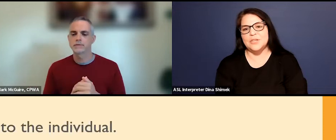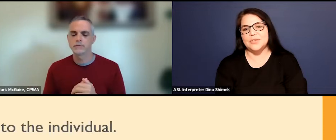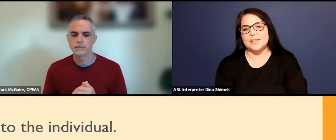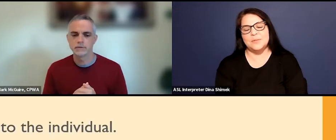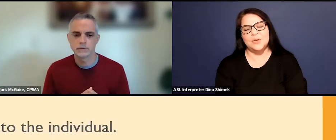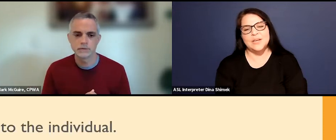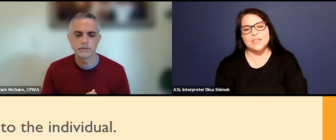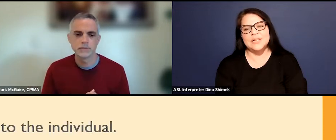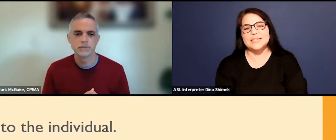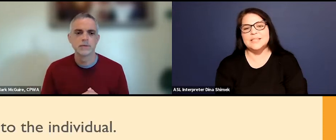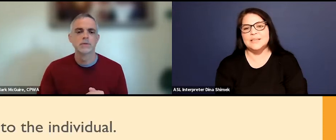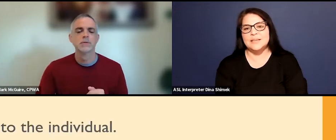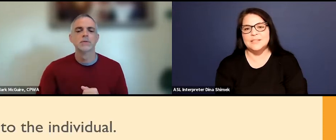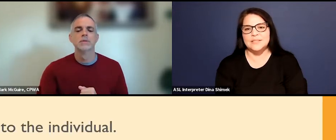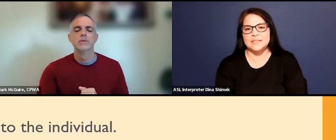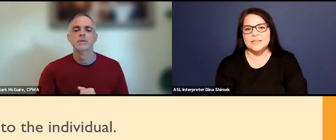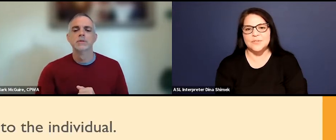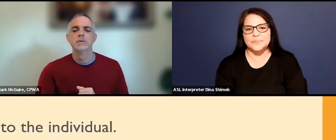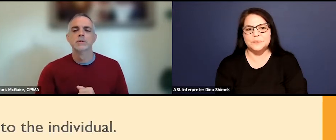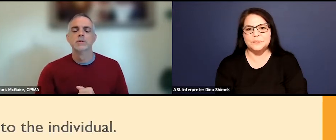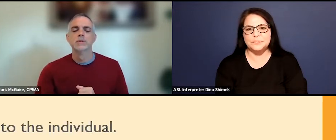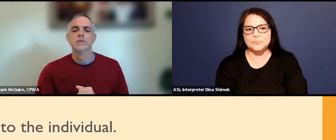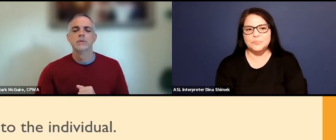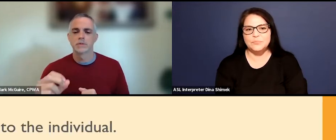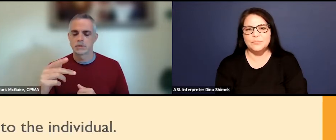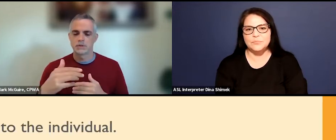and make sure that the communication is indeed successful.